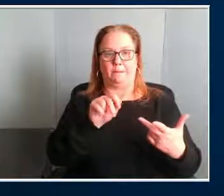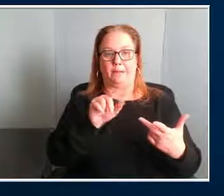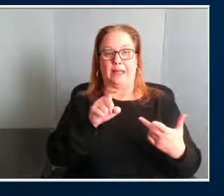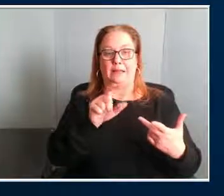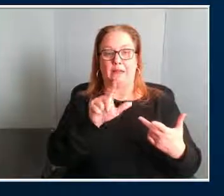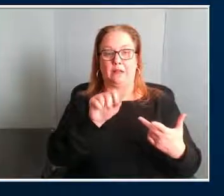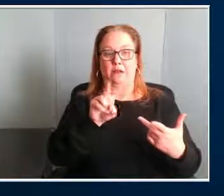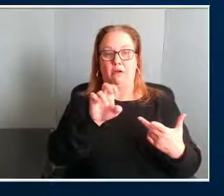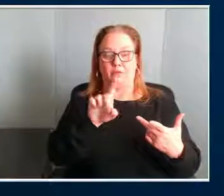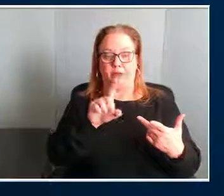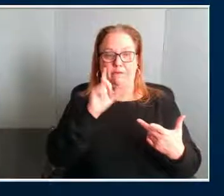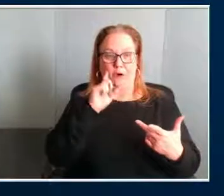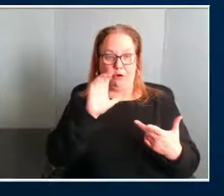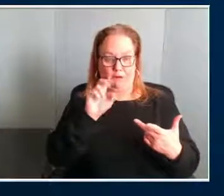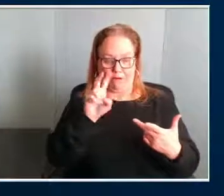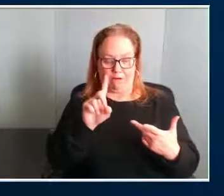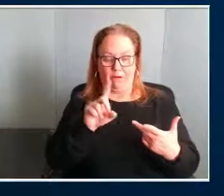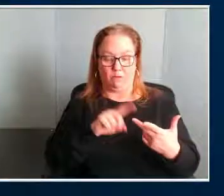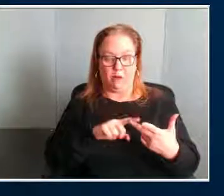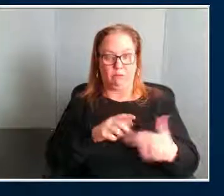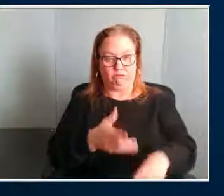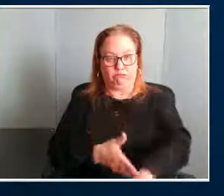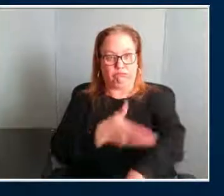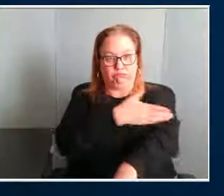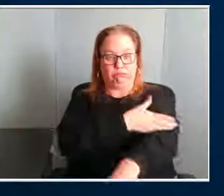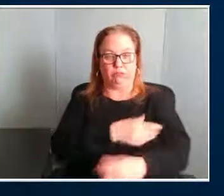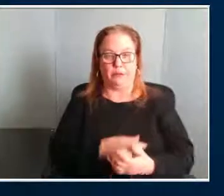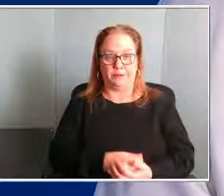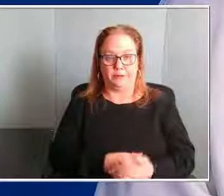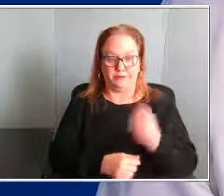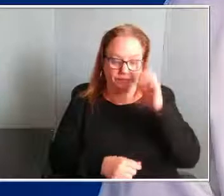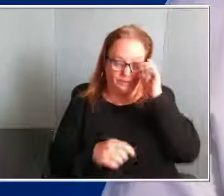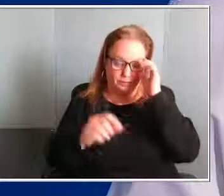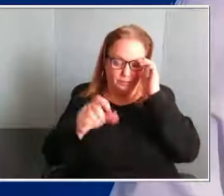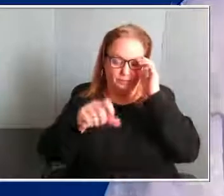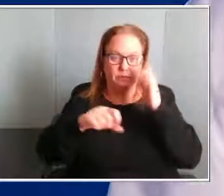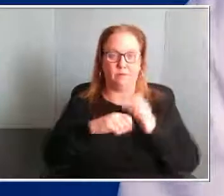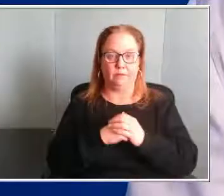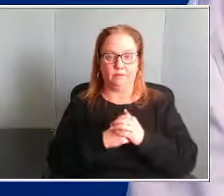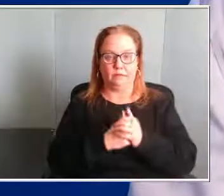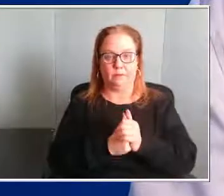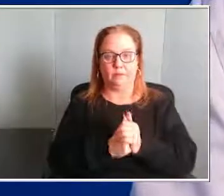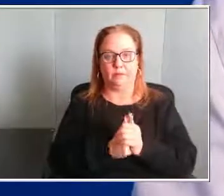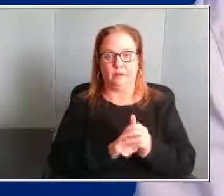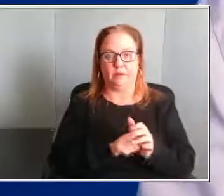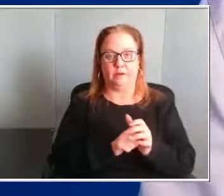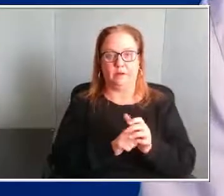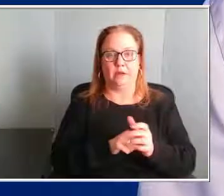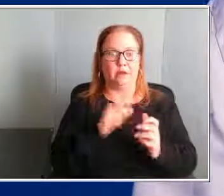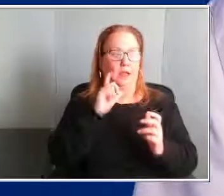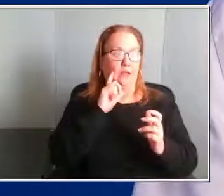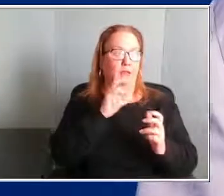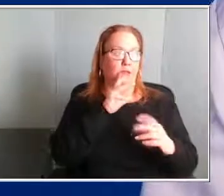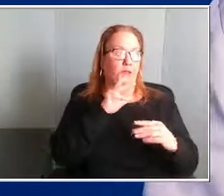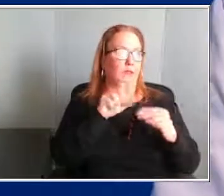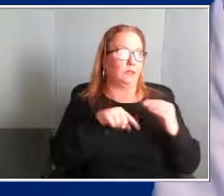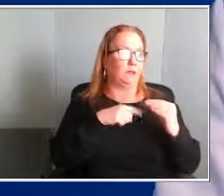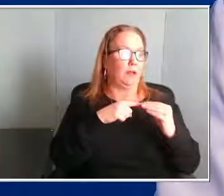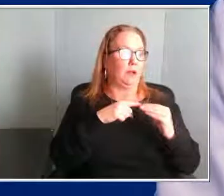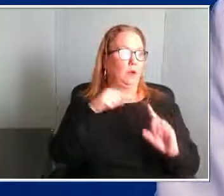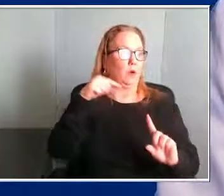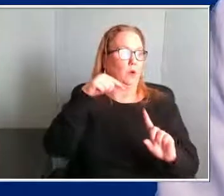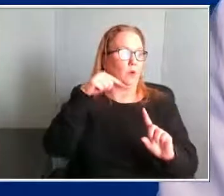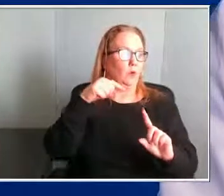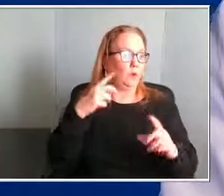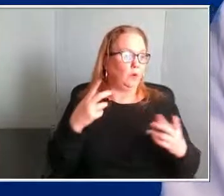made progress here. Oh, absolutely. So, I think this speaks to what we were just talking